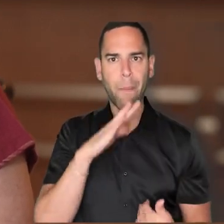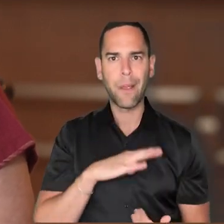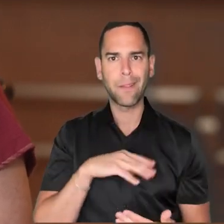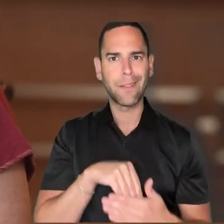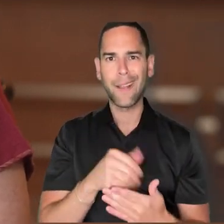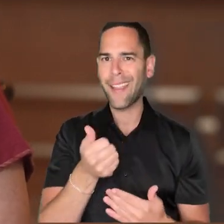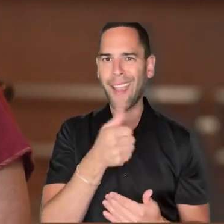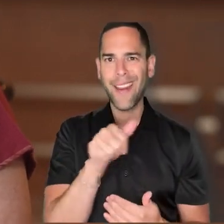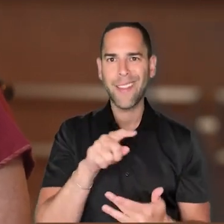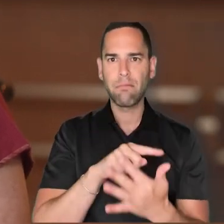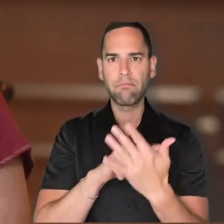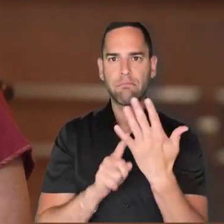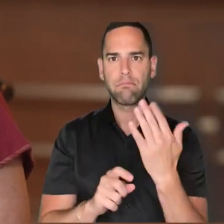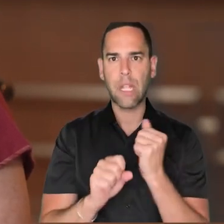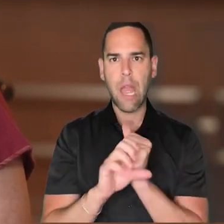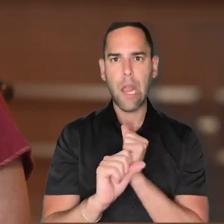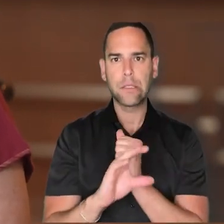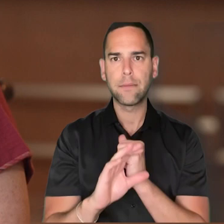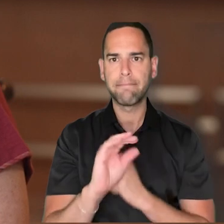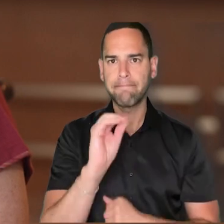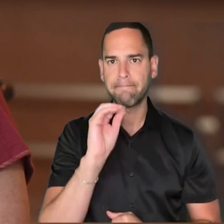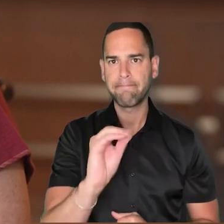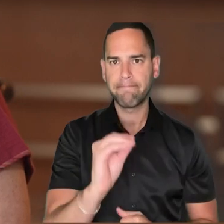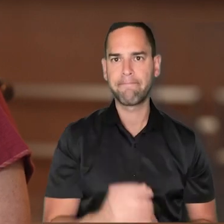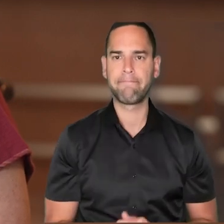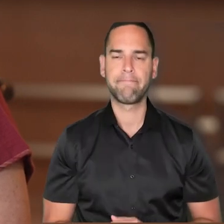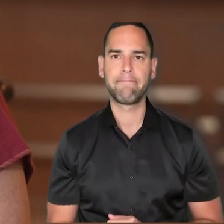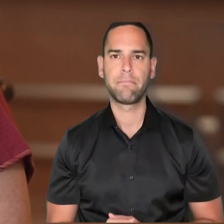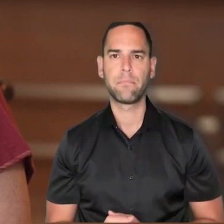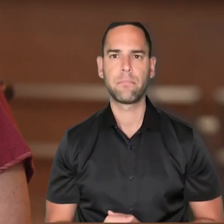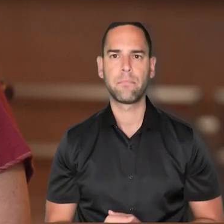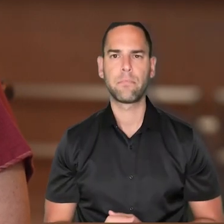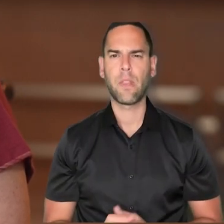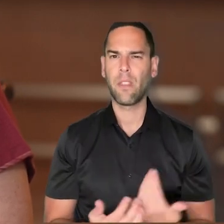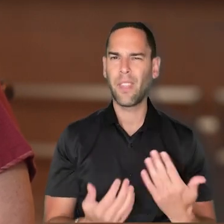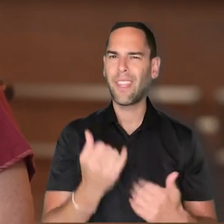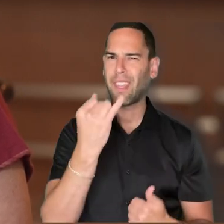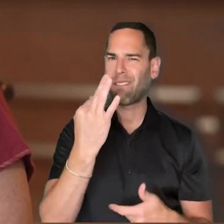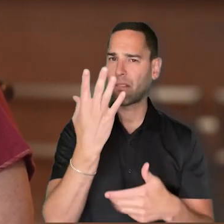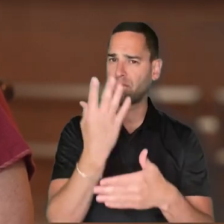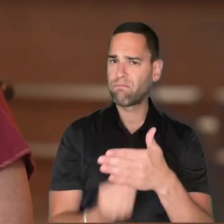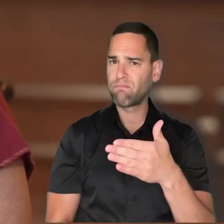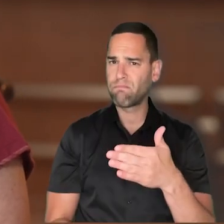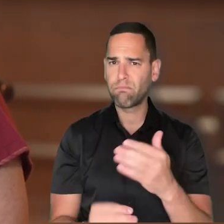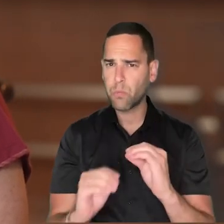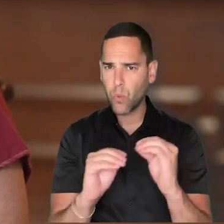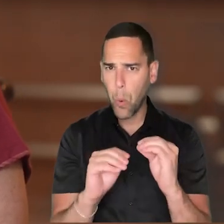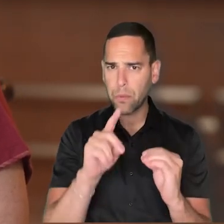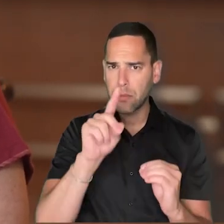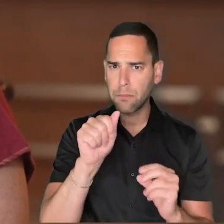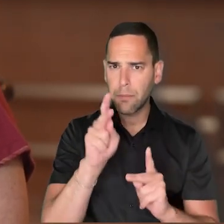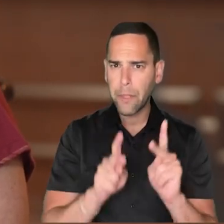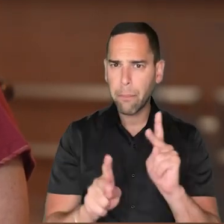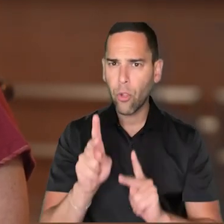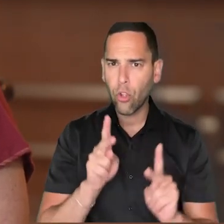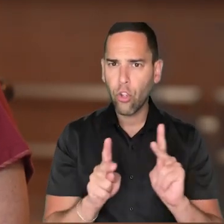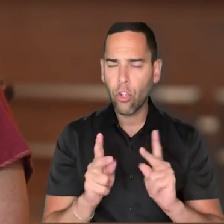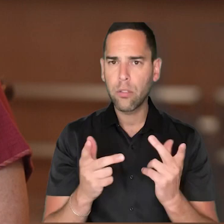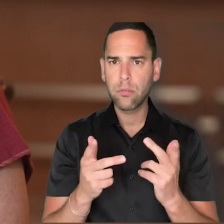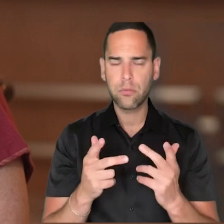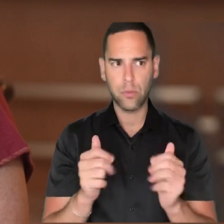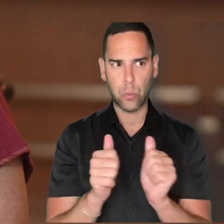young woman in any of those ads. The absence of